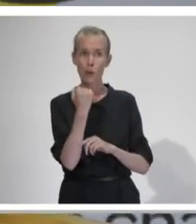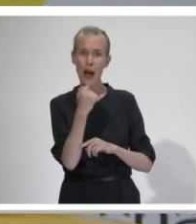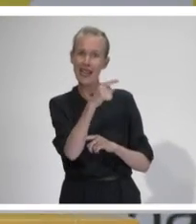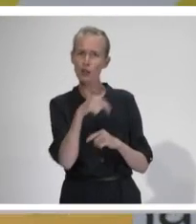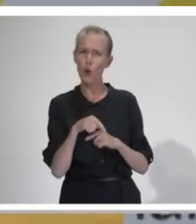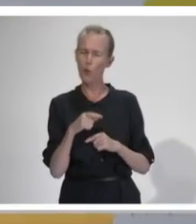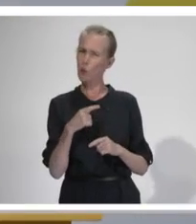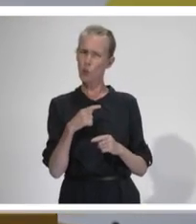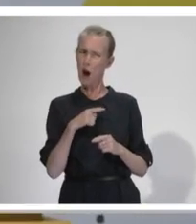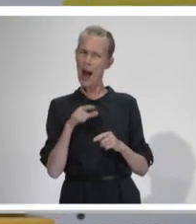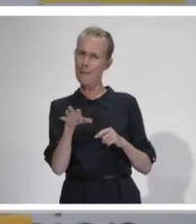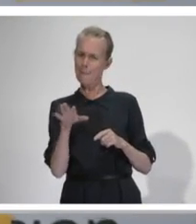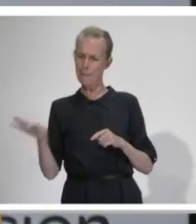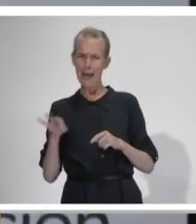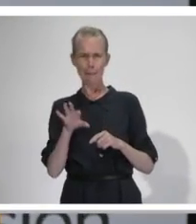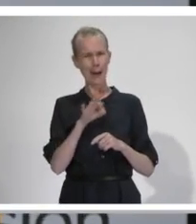we're mindful that that